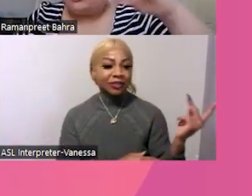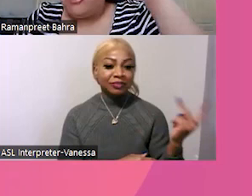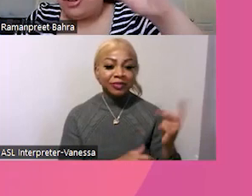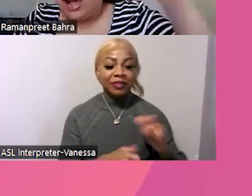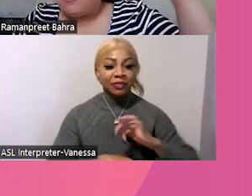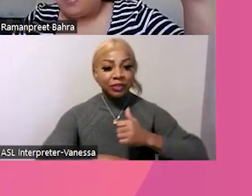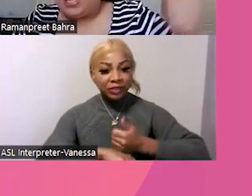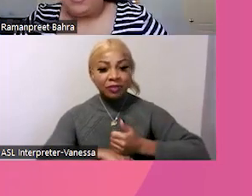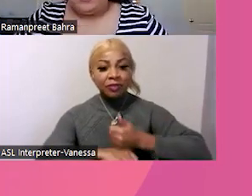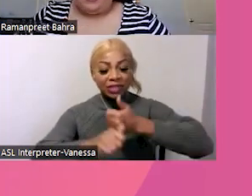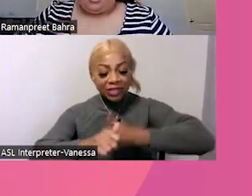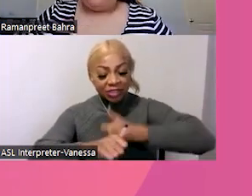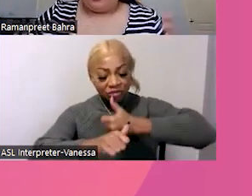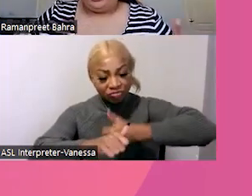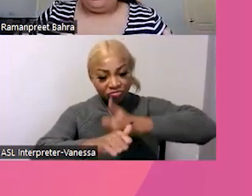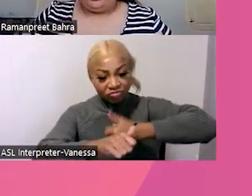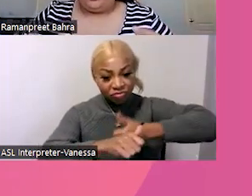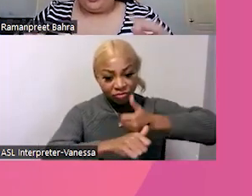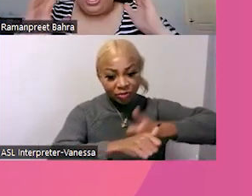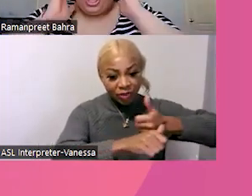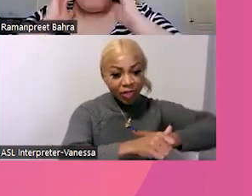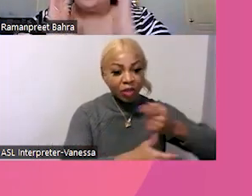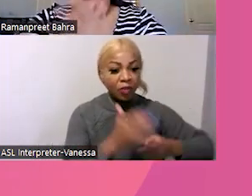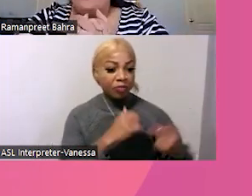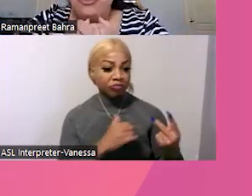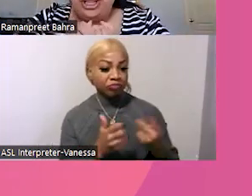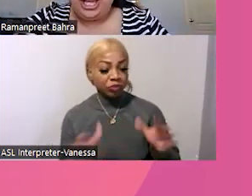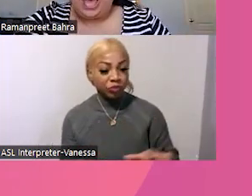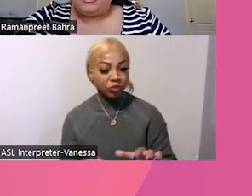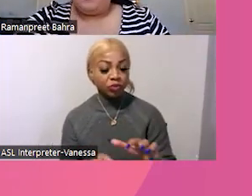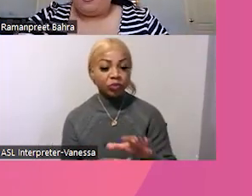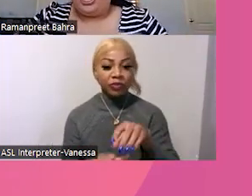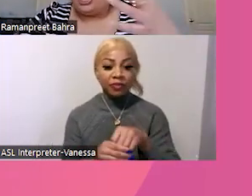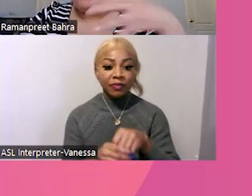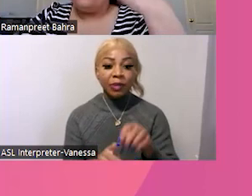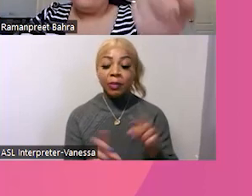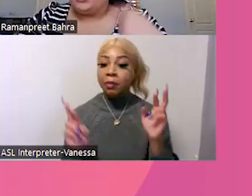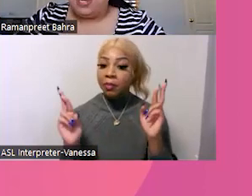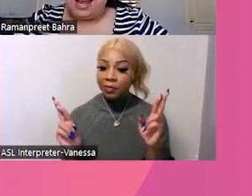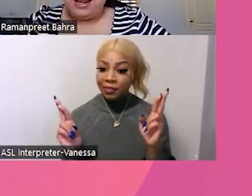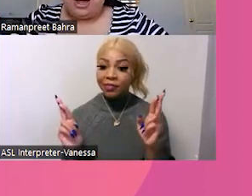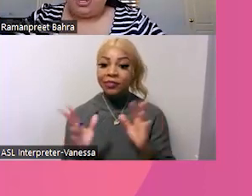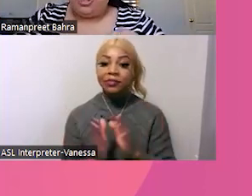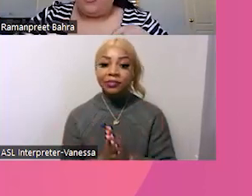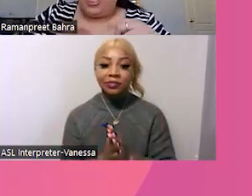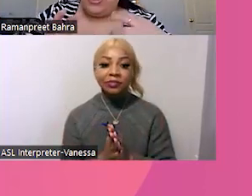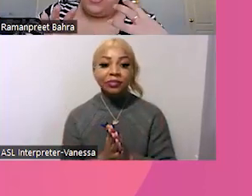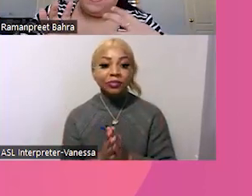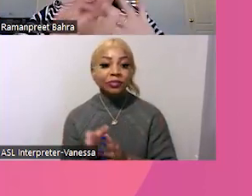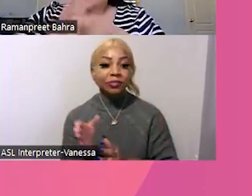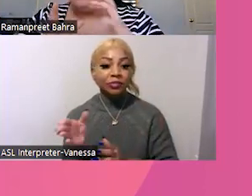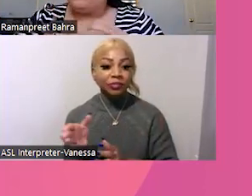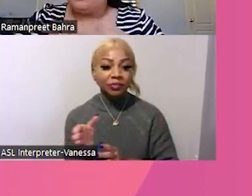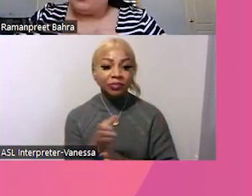establish every aspect of what we do. But hopefully at this point, our zooming in and out of